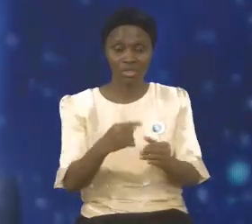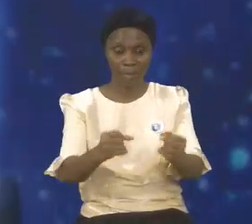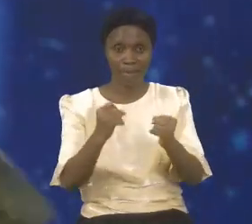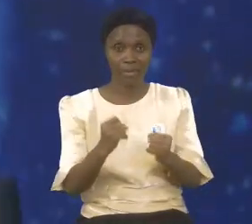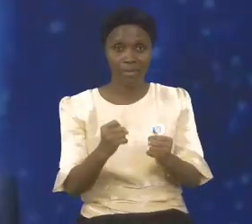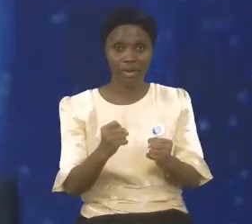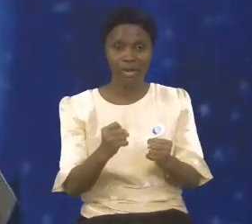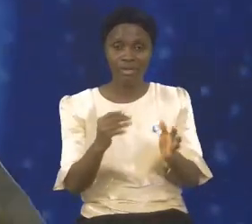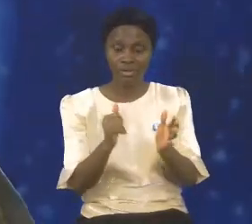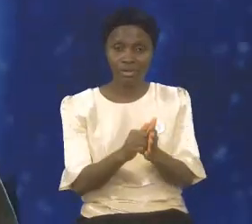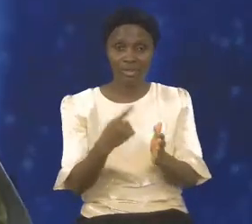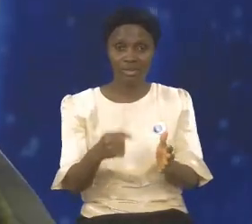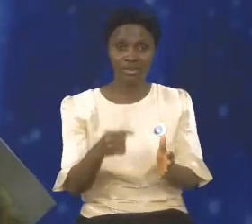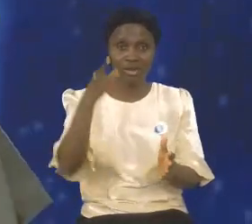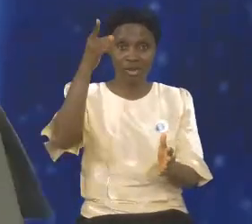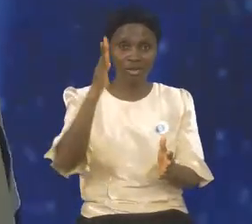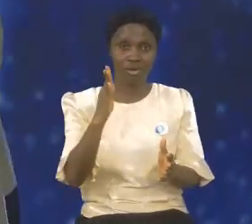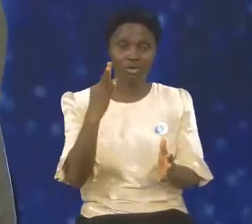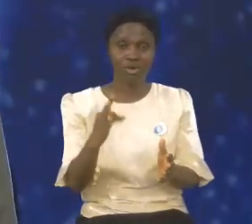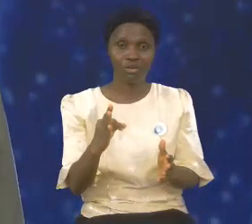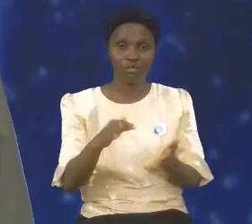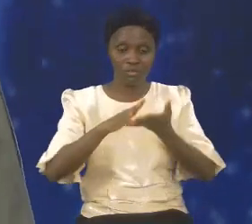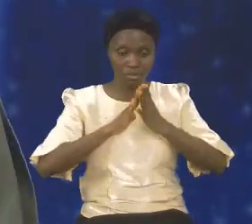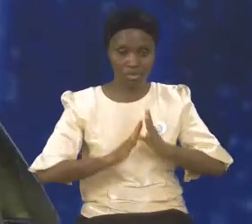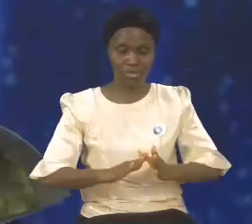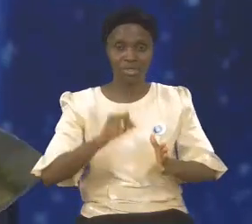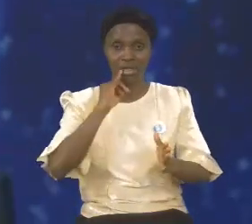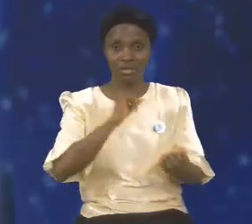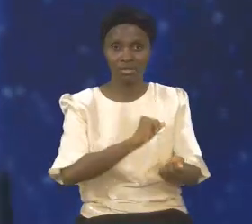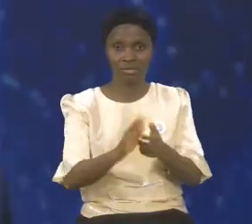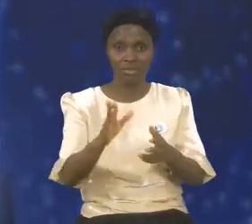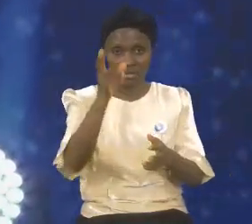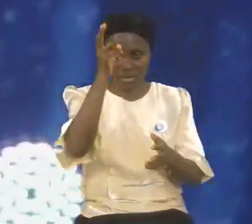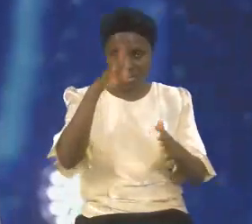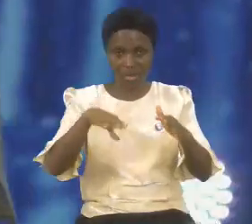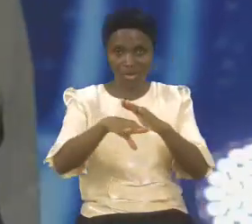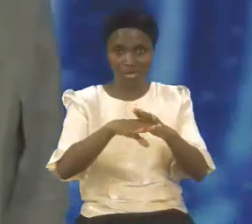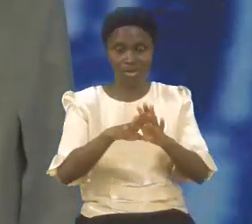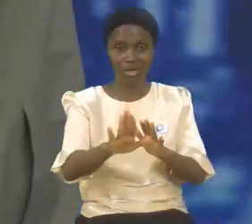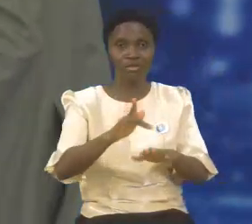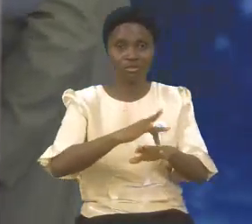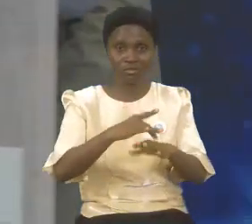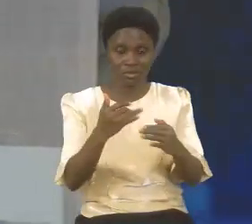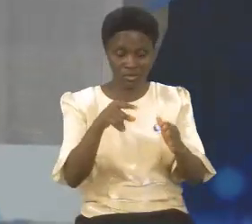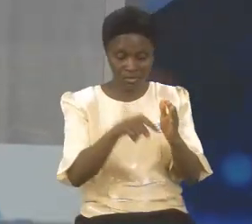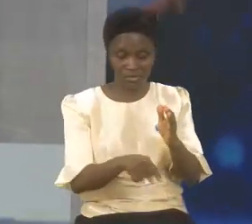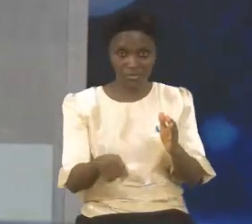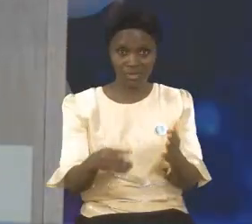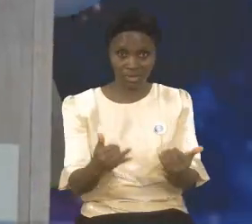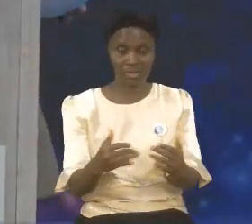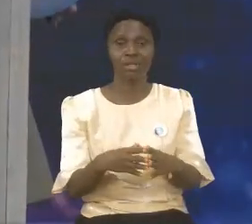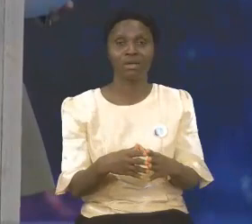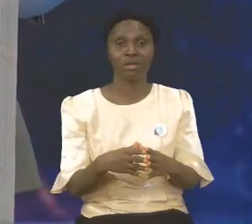the devil and Satan and all his cohorts under your feet right now? Claim it. It